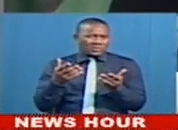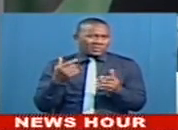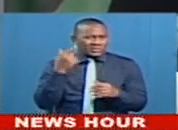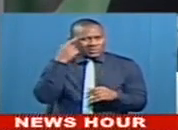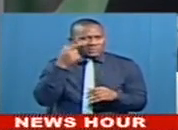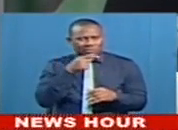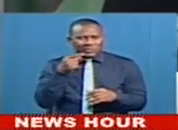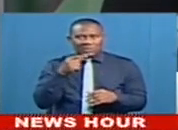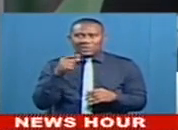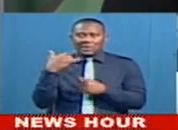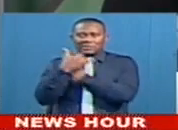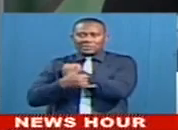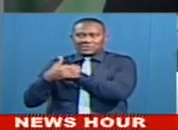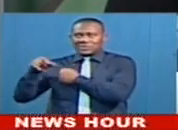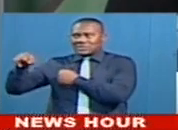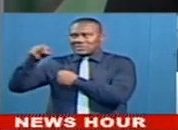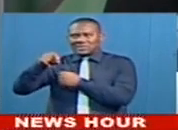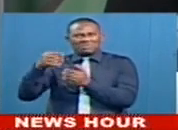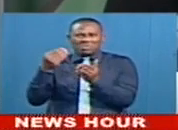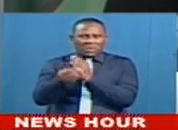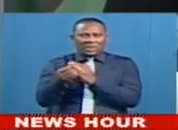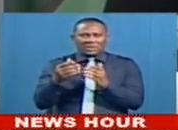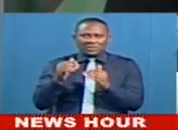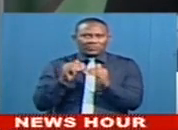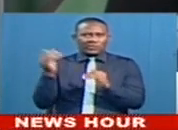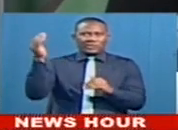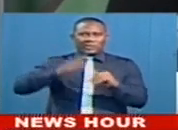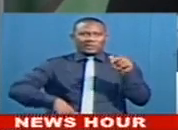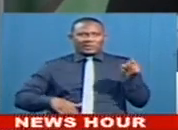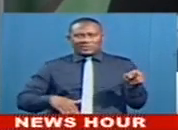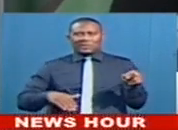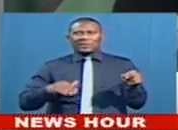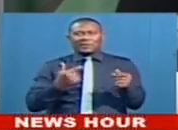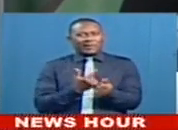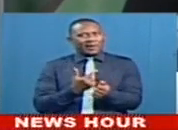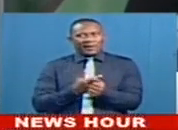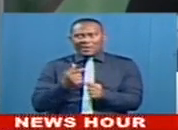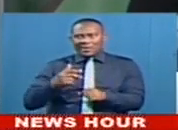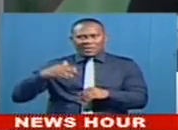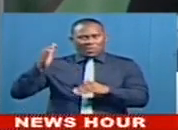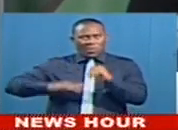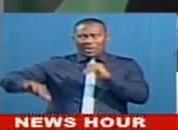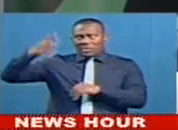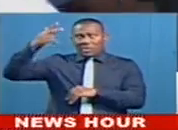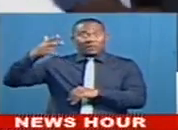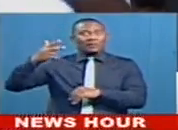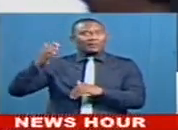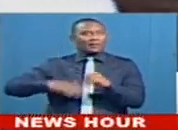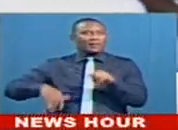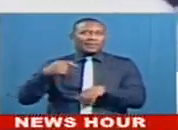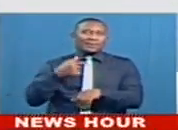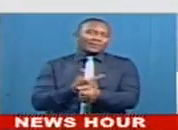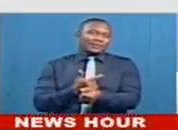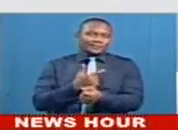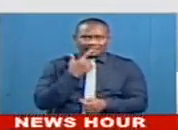systems, all these countries have spent at least 3 times more than Ghana in their digital property addressing system.